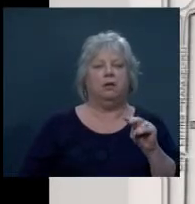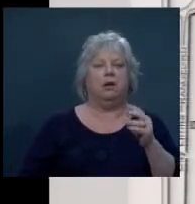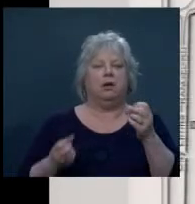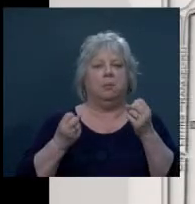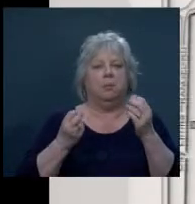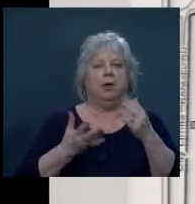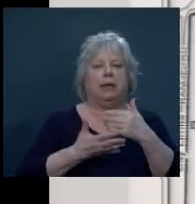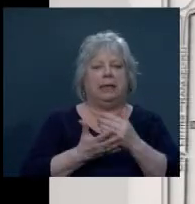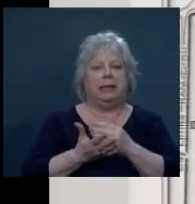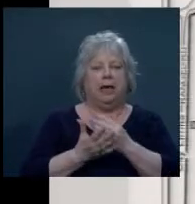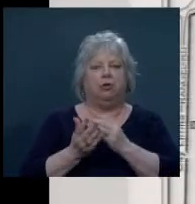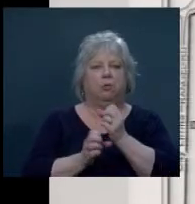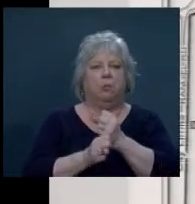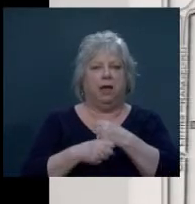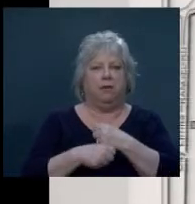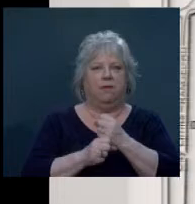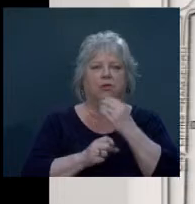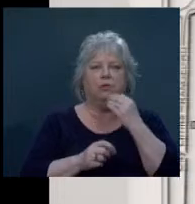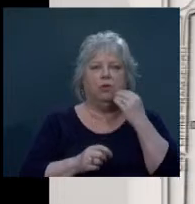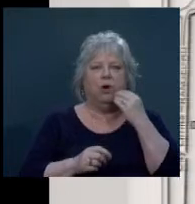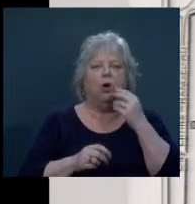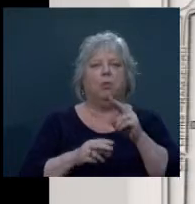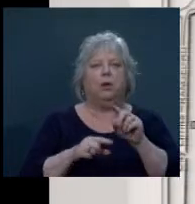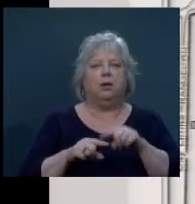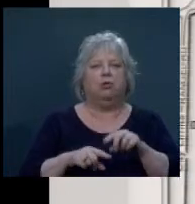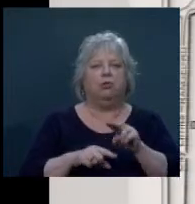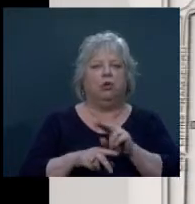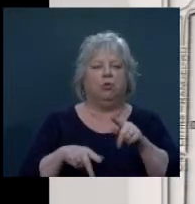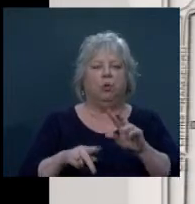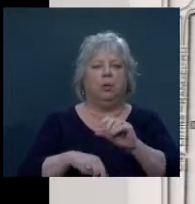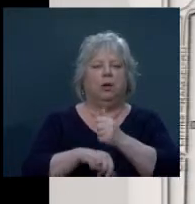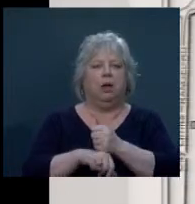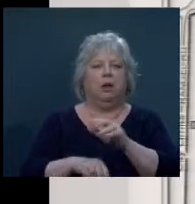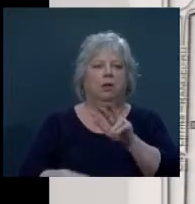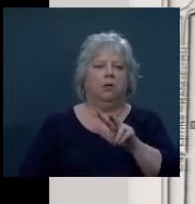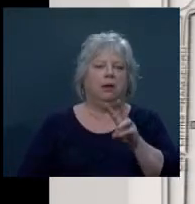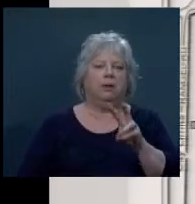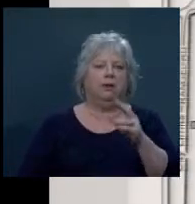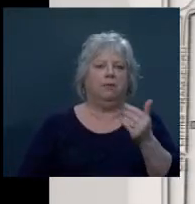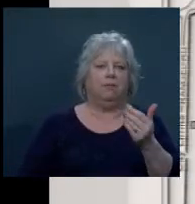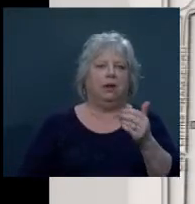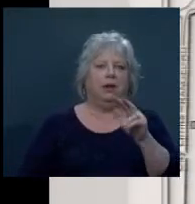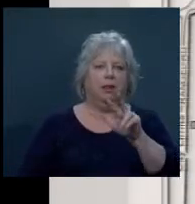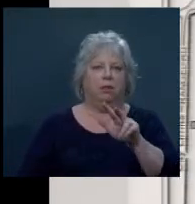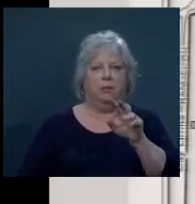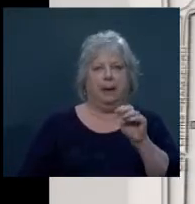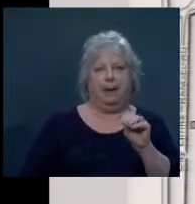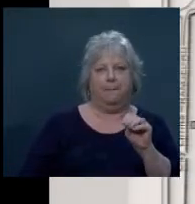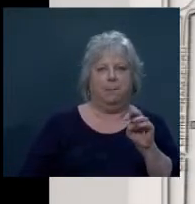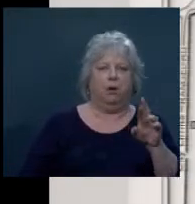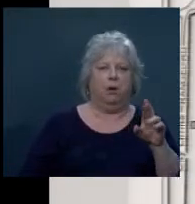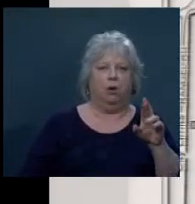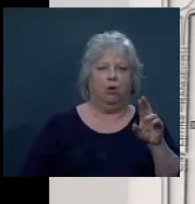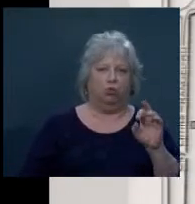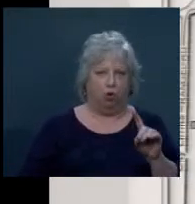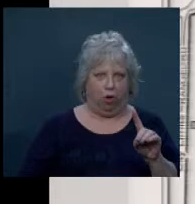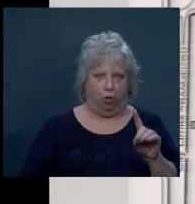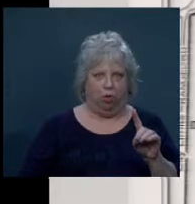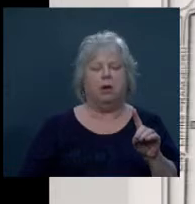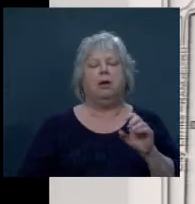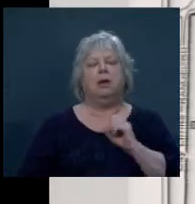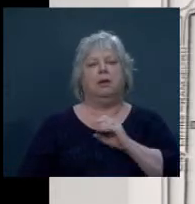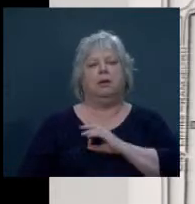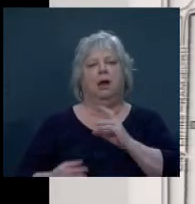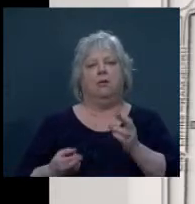Multi-Sectional Manufactured Home Conditional Use Permit located at 3615 3M Road. Staff recommends approval of